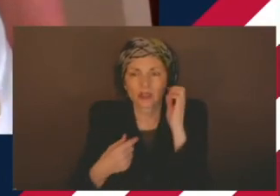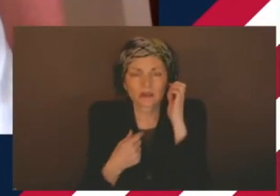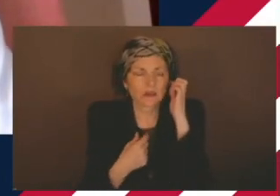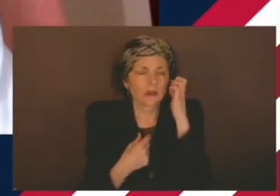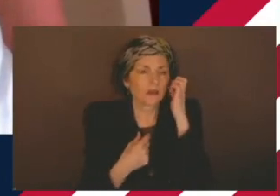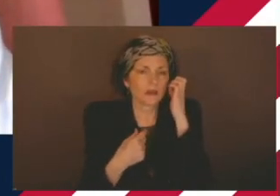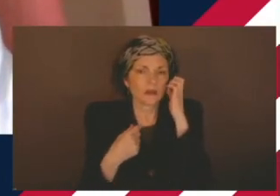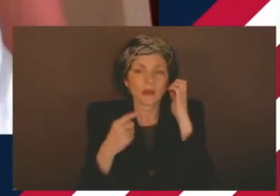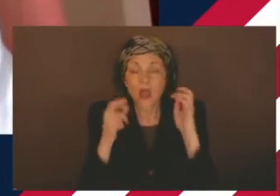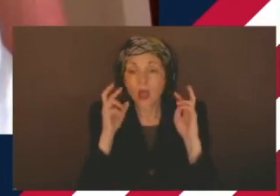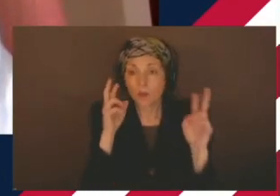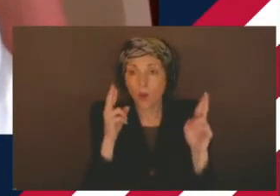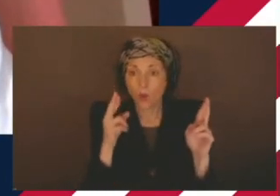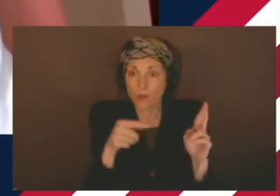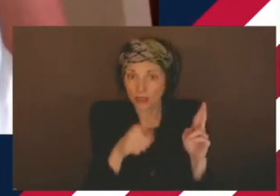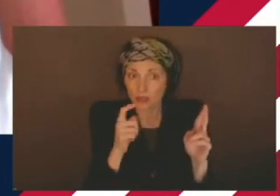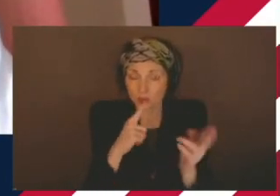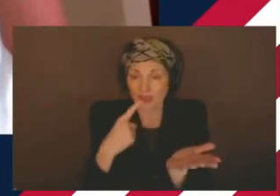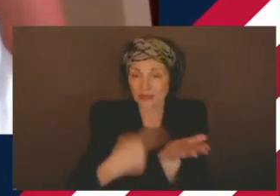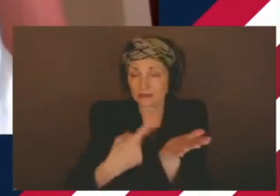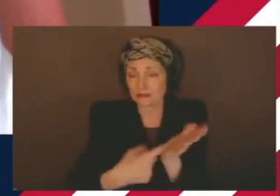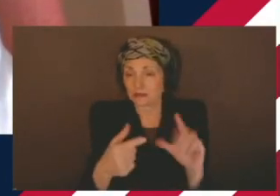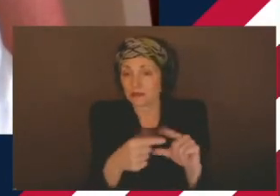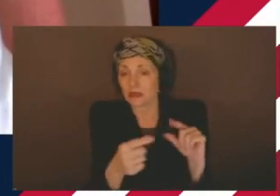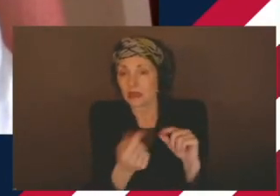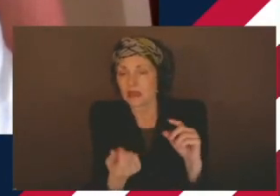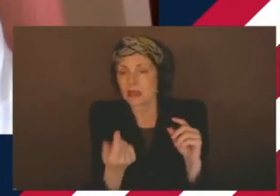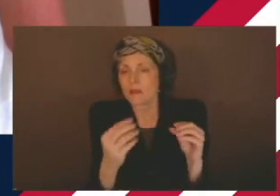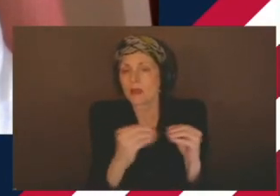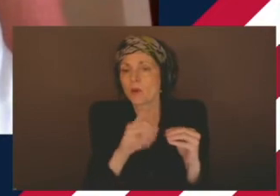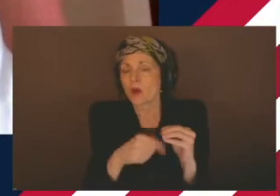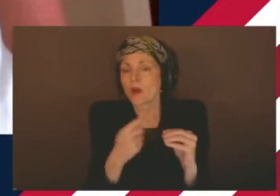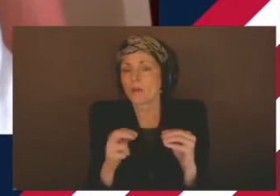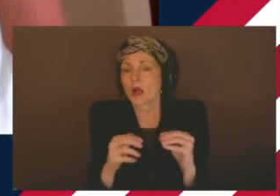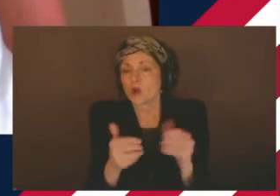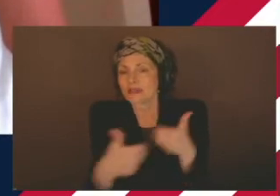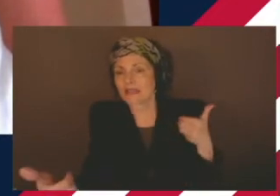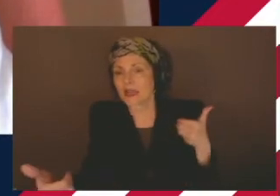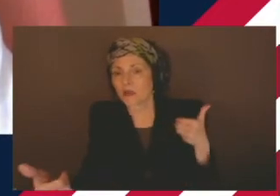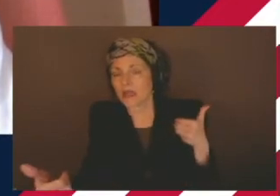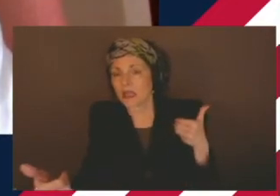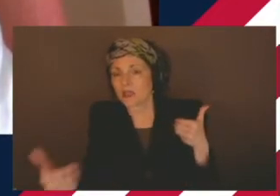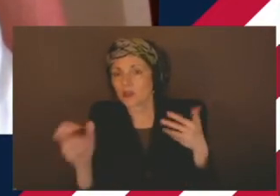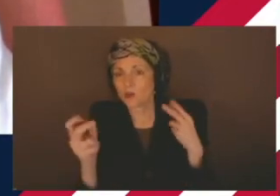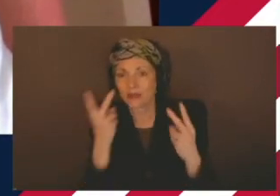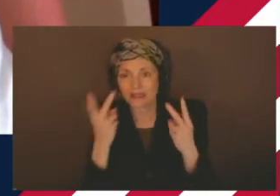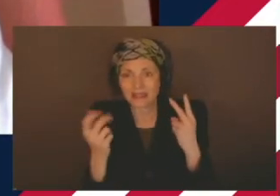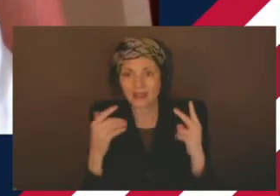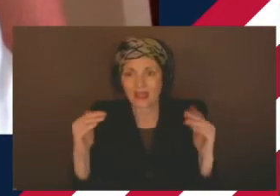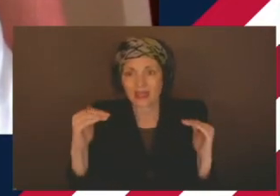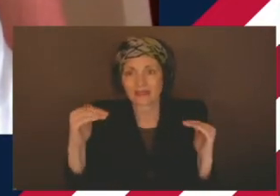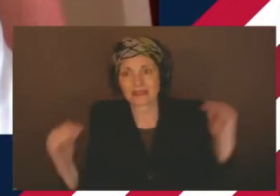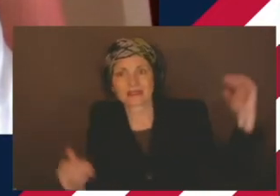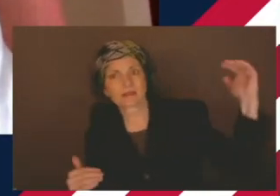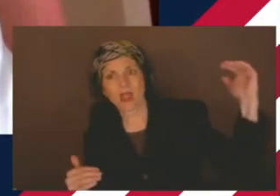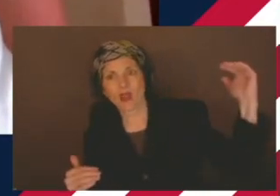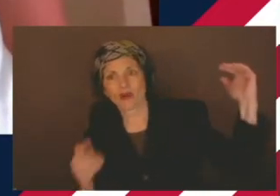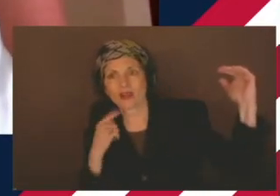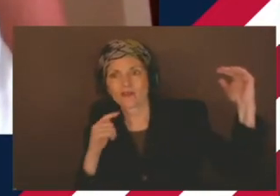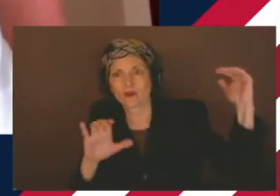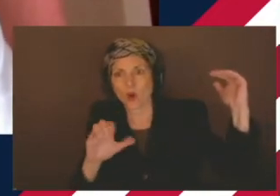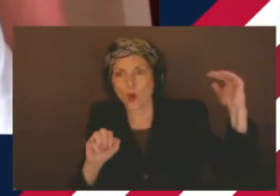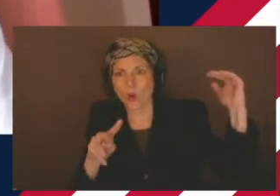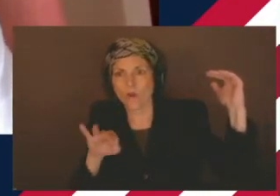residential segregation is also linked to the disparities we're seeing related to the COVID-19 pandemic and economic